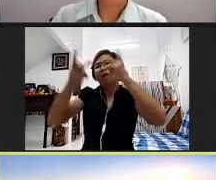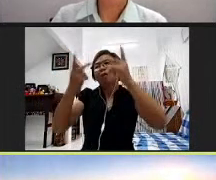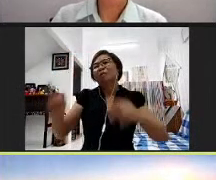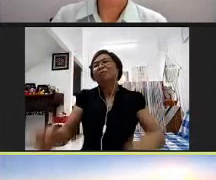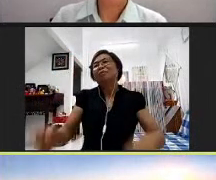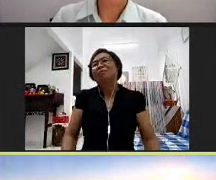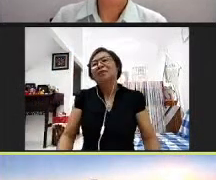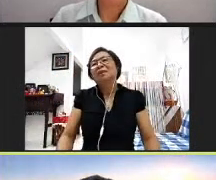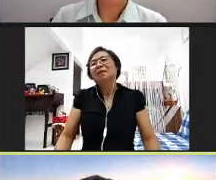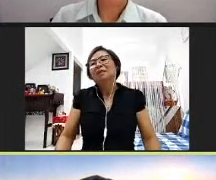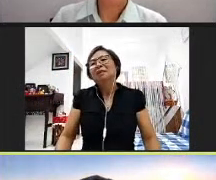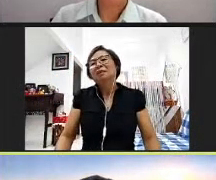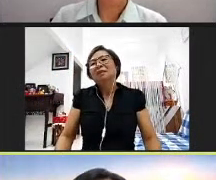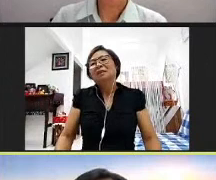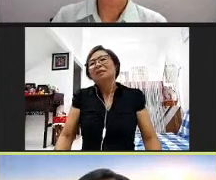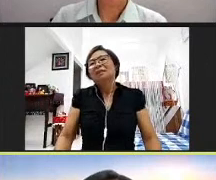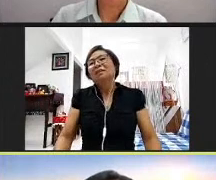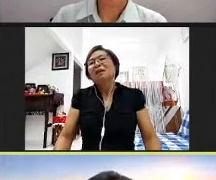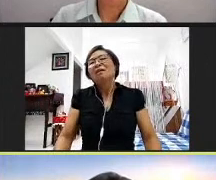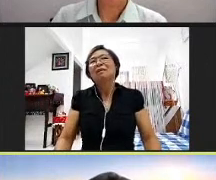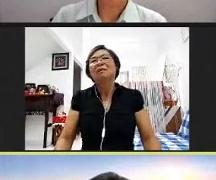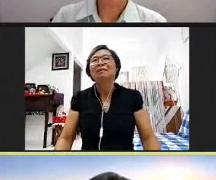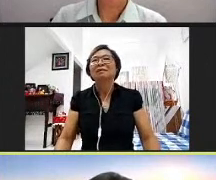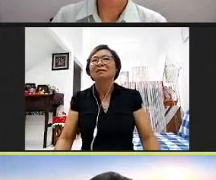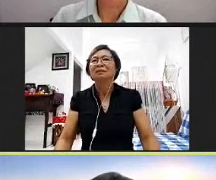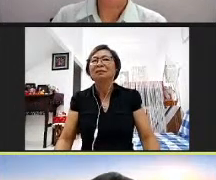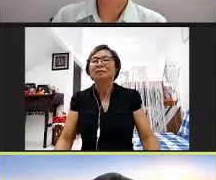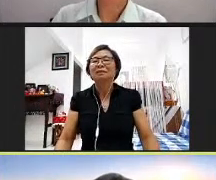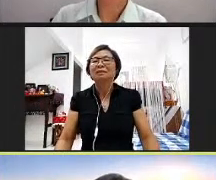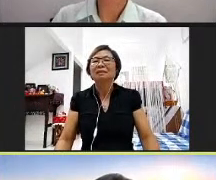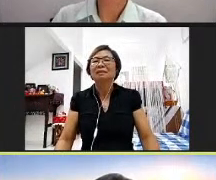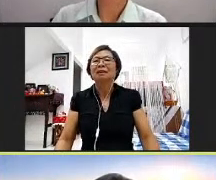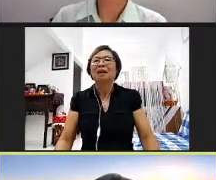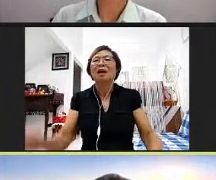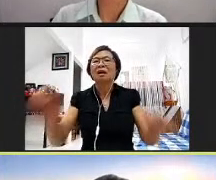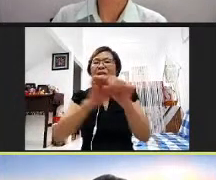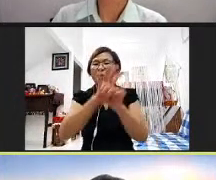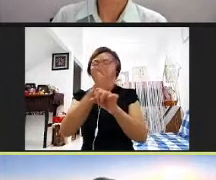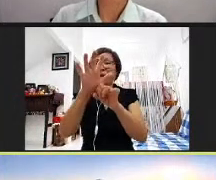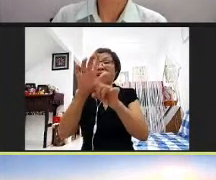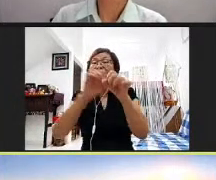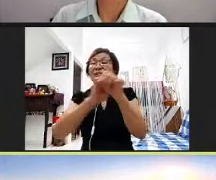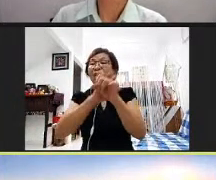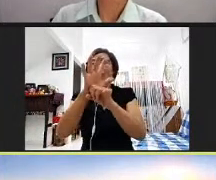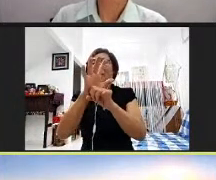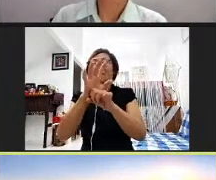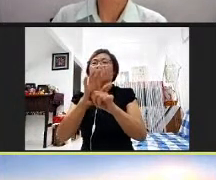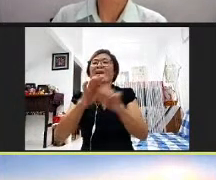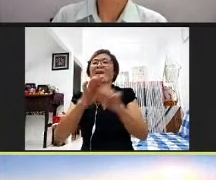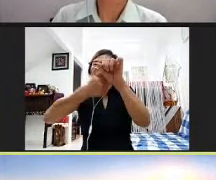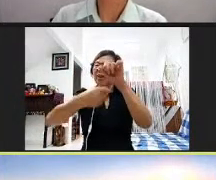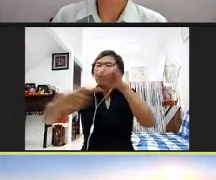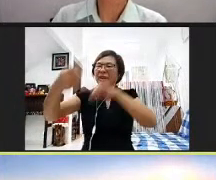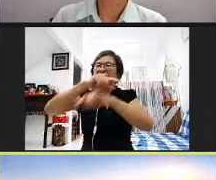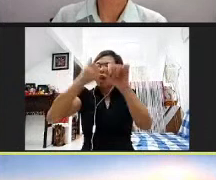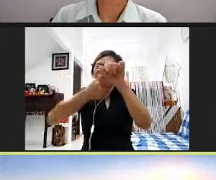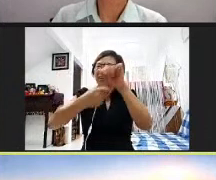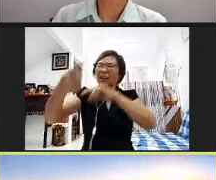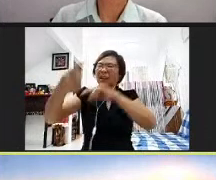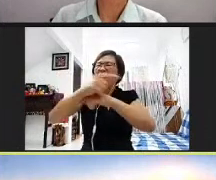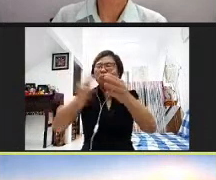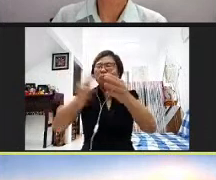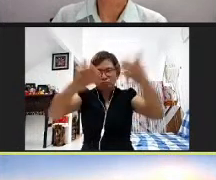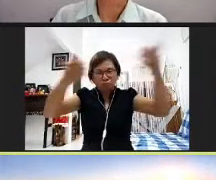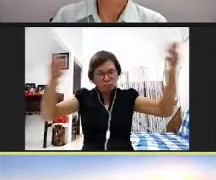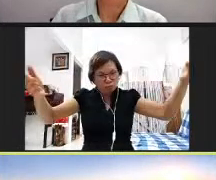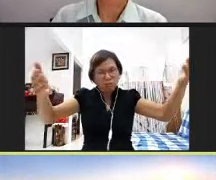So there's another good, I think the COVID vaccine thingy, every day there are news.